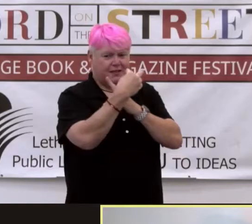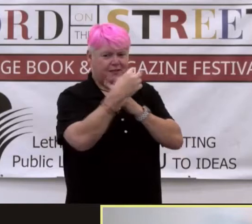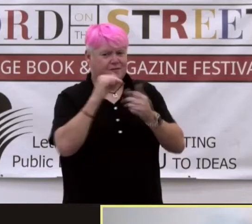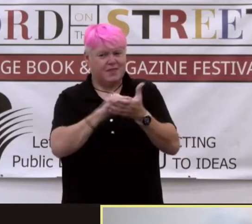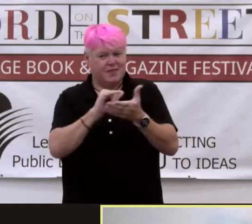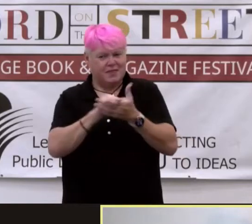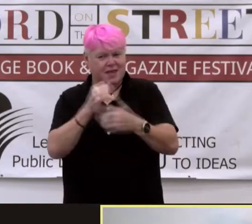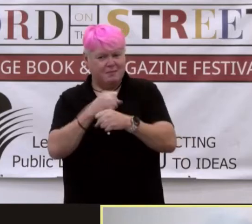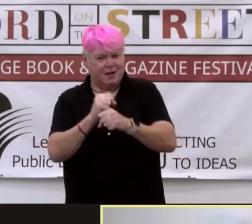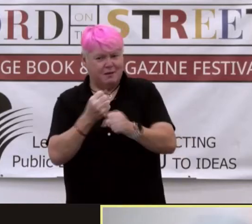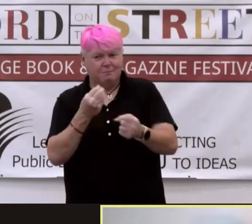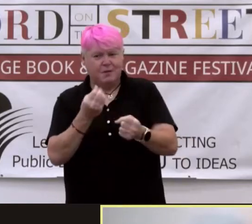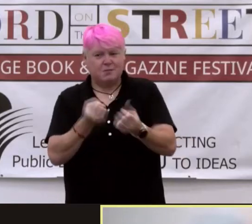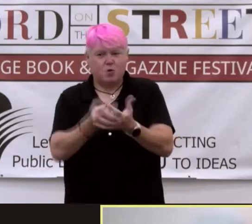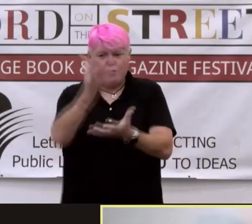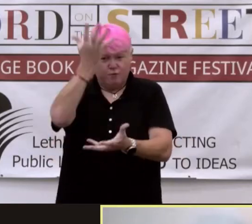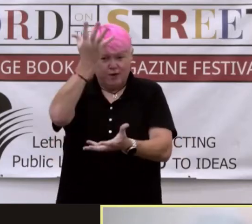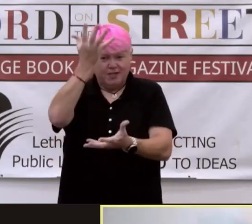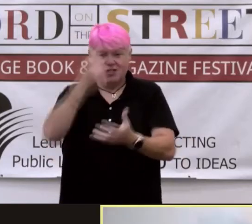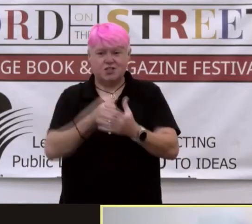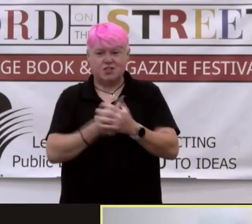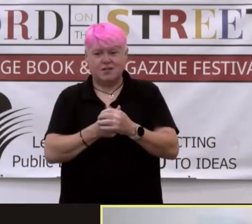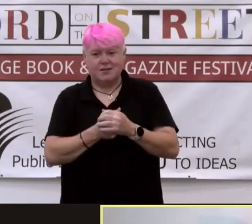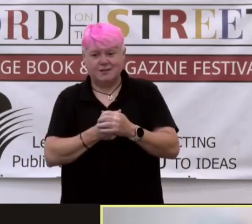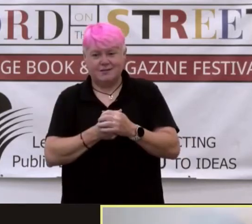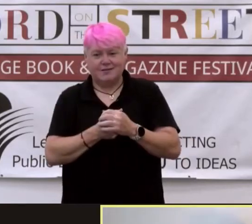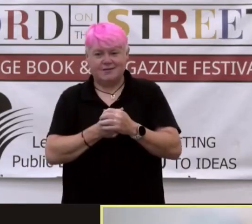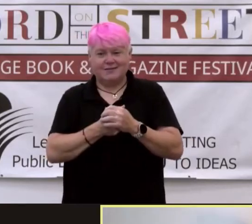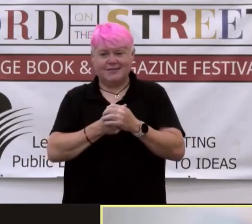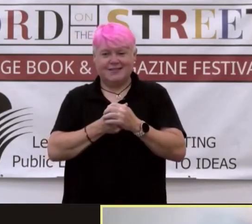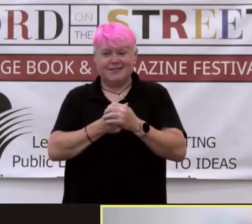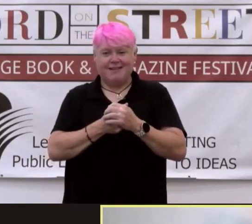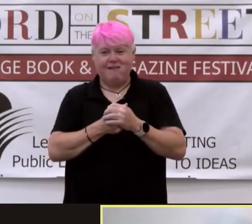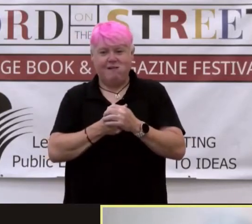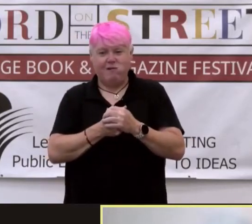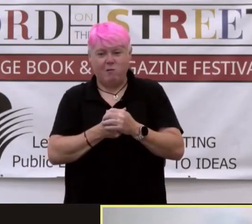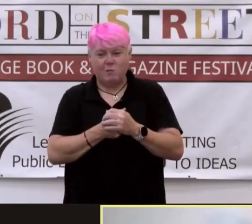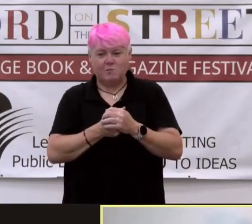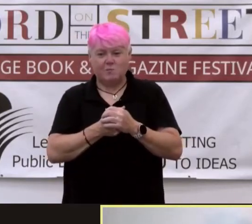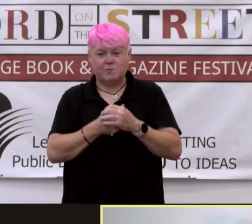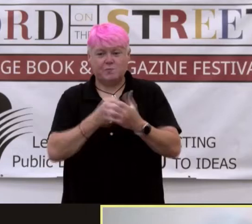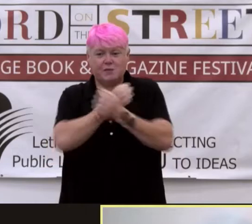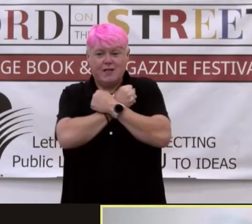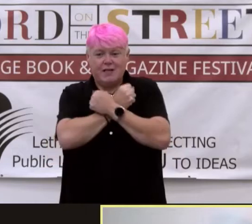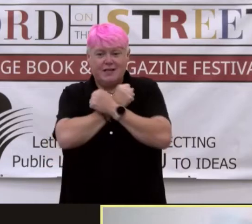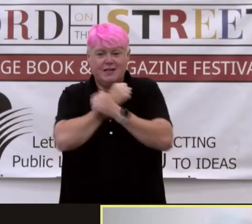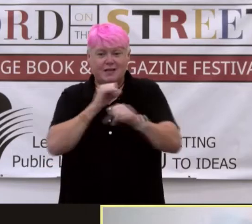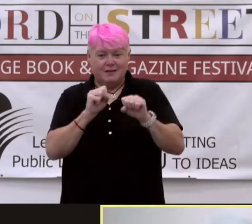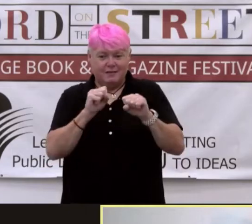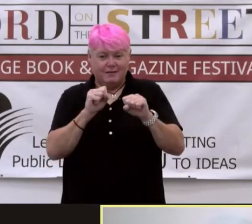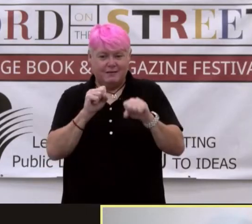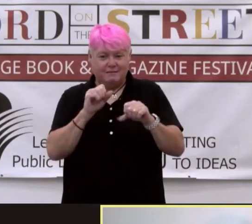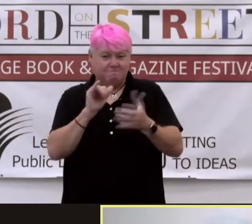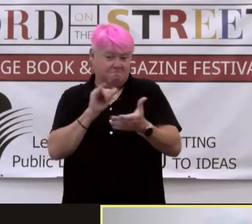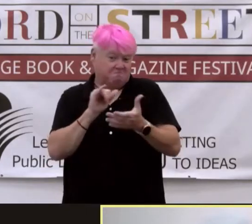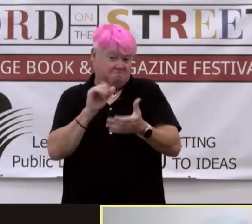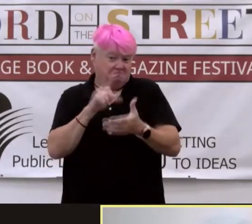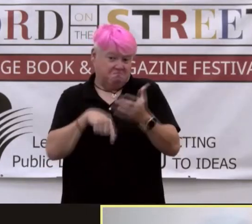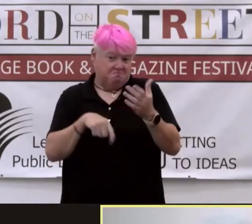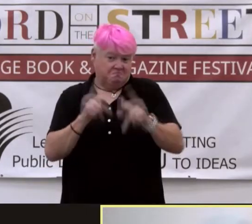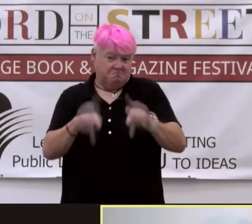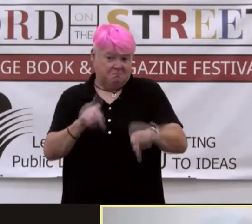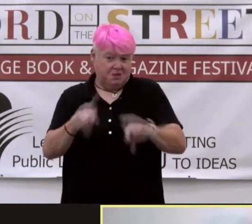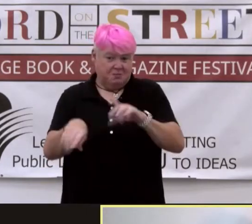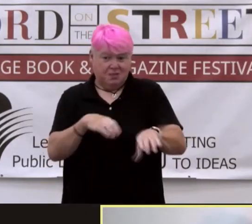you. Mm-hmm. I love go ahead. Oh, I was just saying, I love the performances. They were very cool. The first time I got to hear the